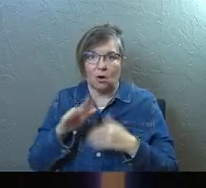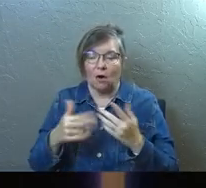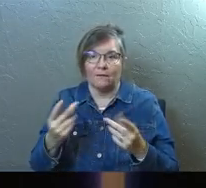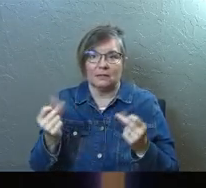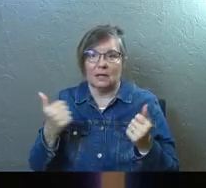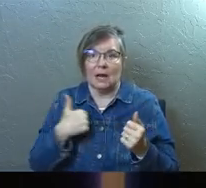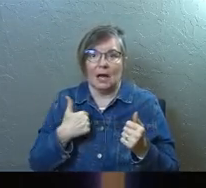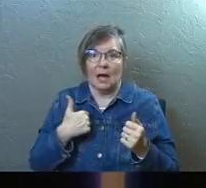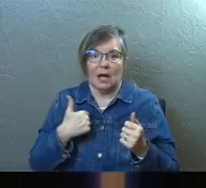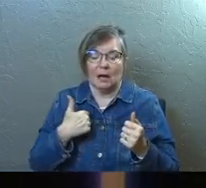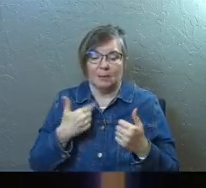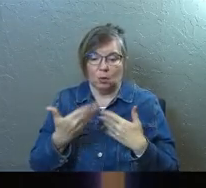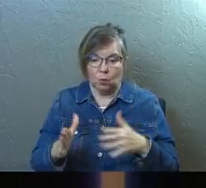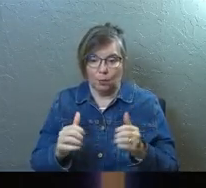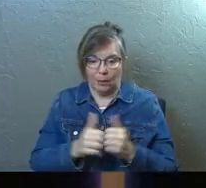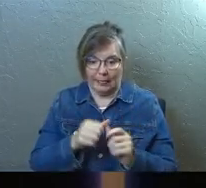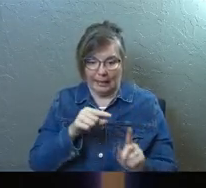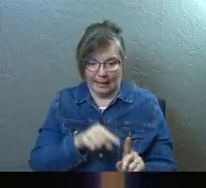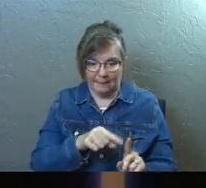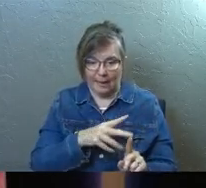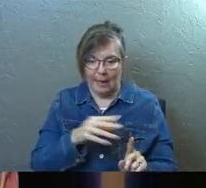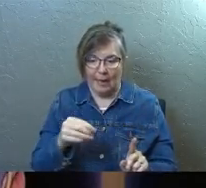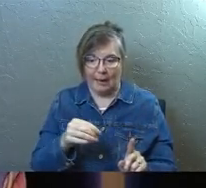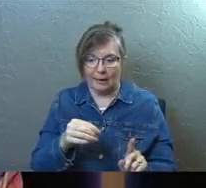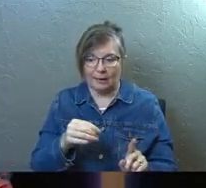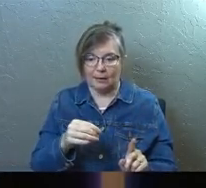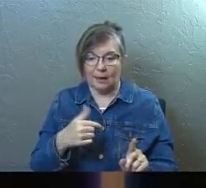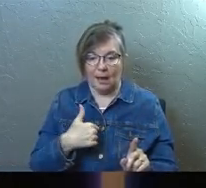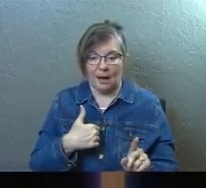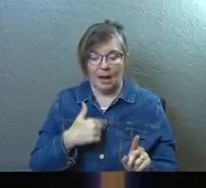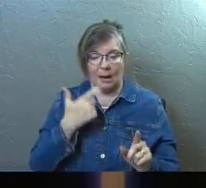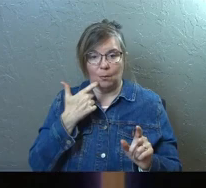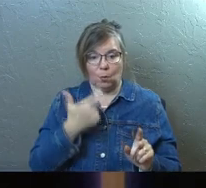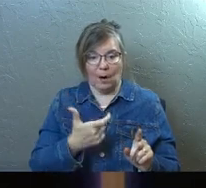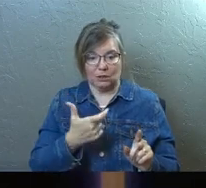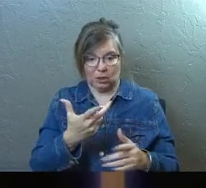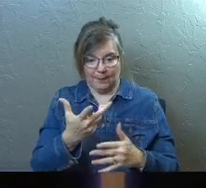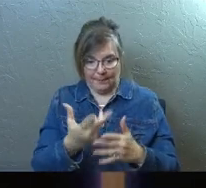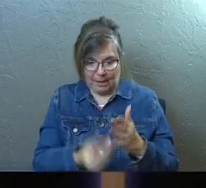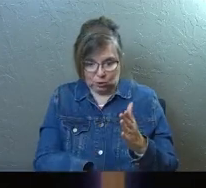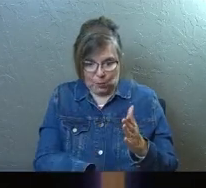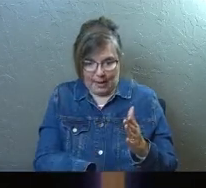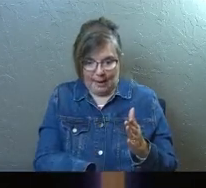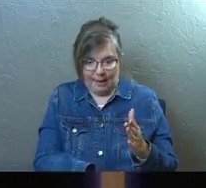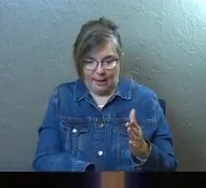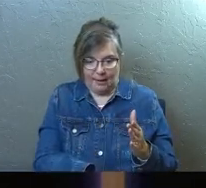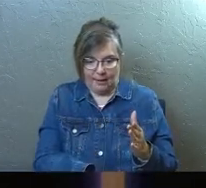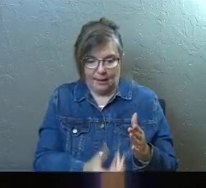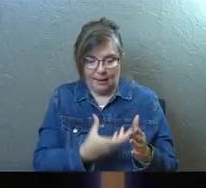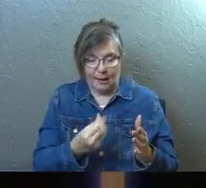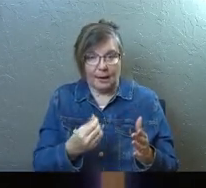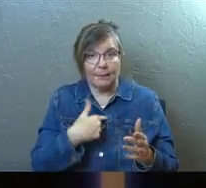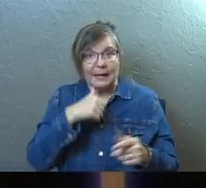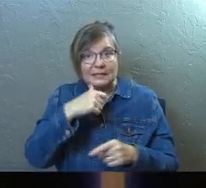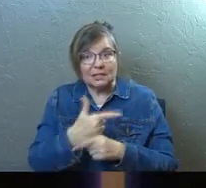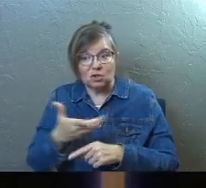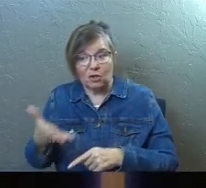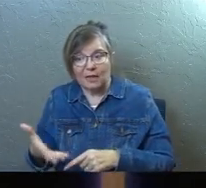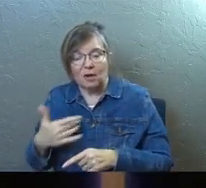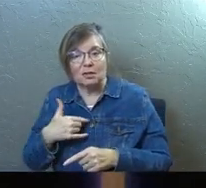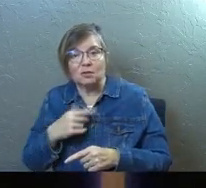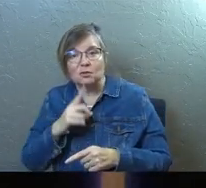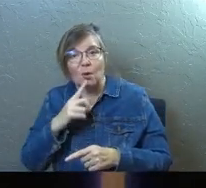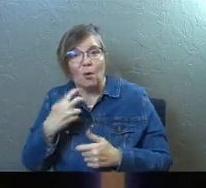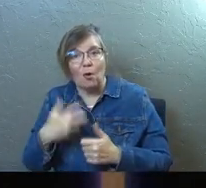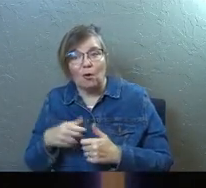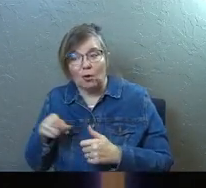all of a sudden I'm thrust into a room with them, and I'm watching him pass away, basically, and my sister is there, and this